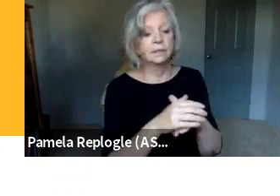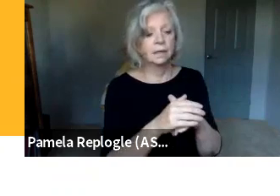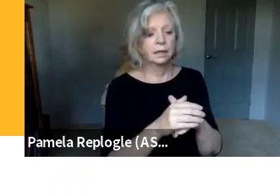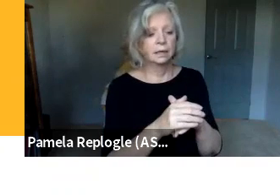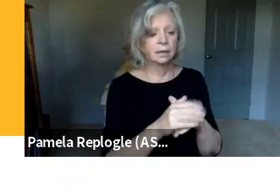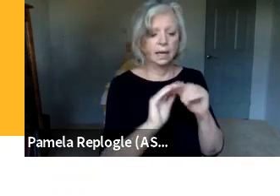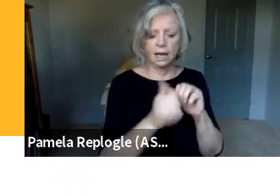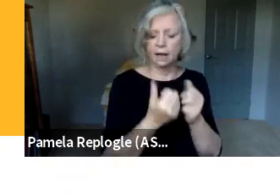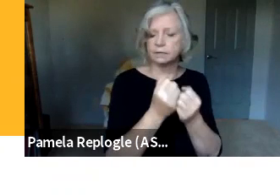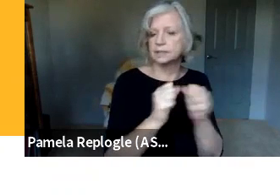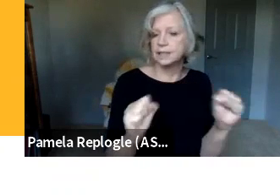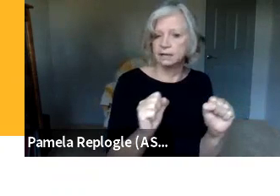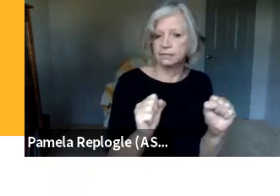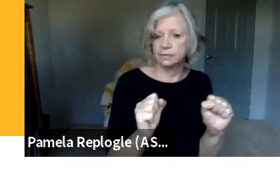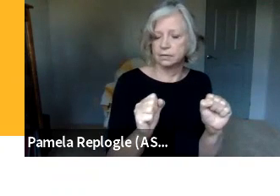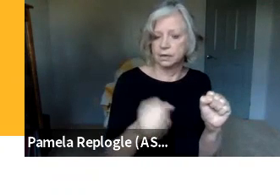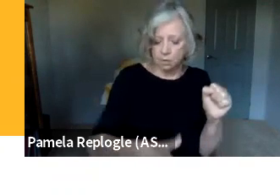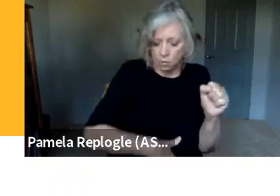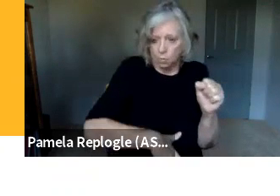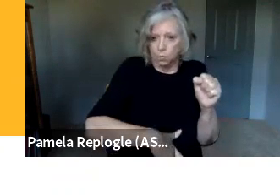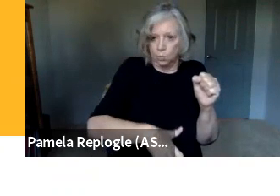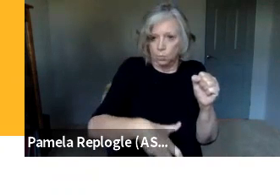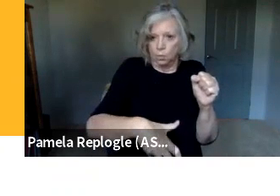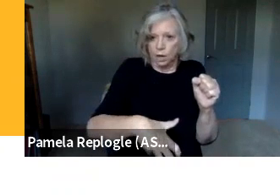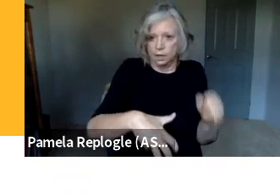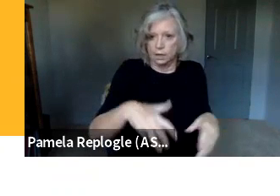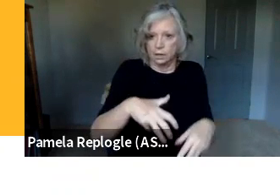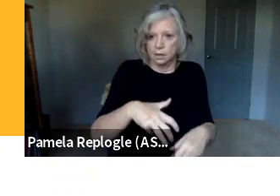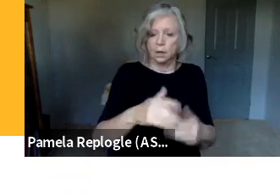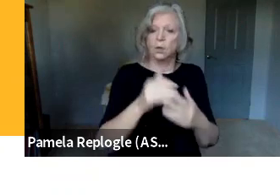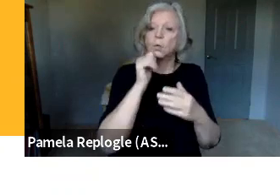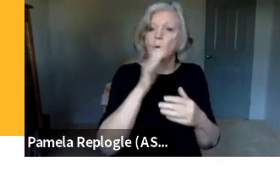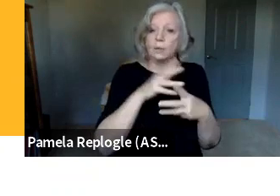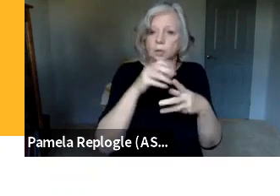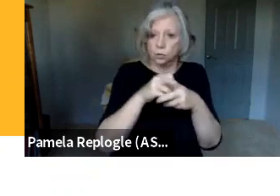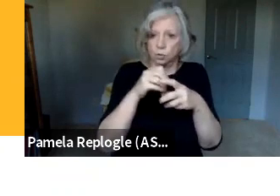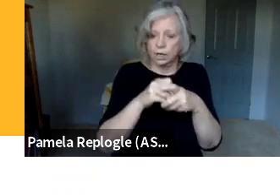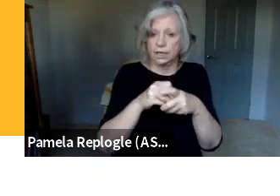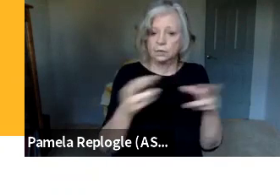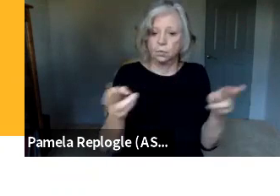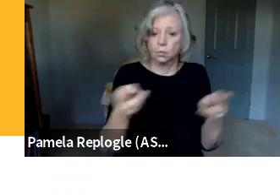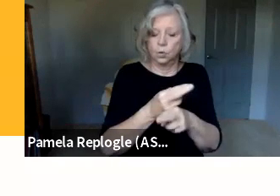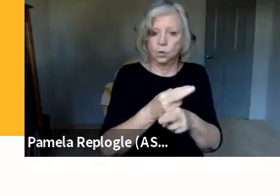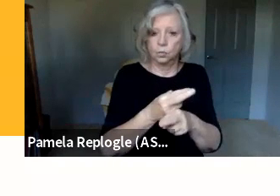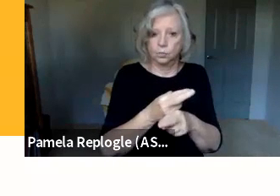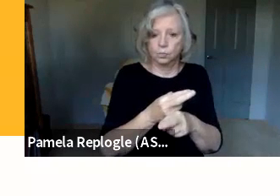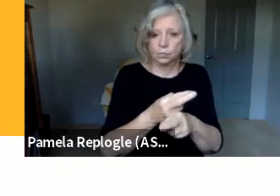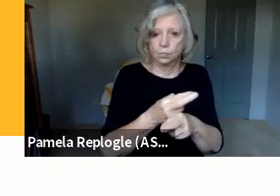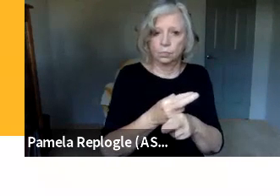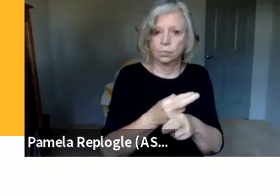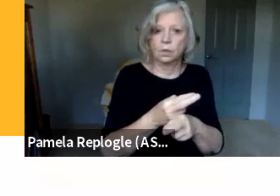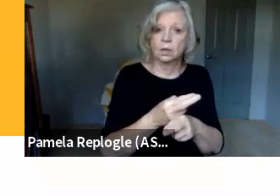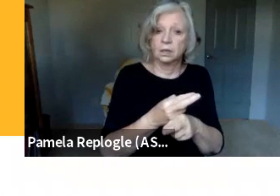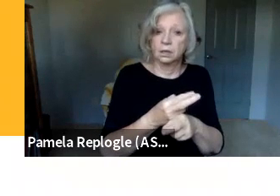safe is it for pregnant women to be in a room with other people who are vaccinated? Are N95